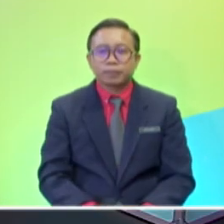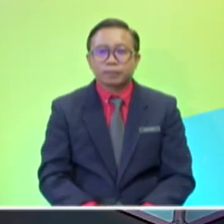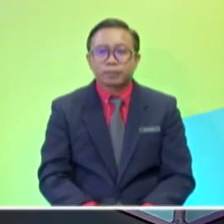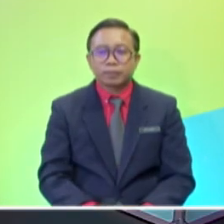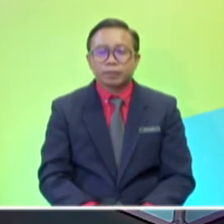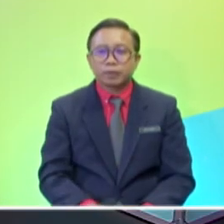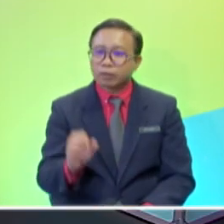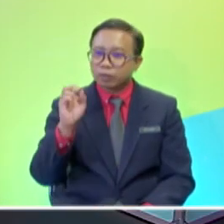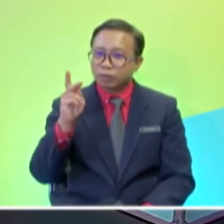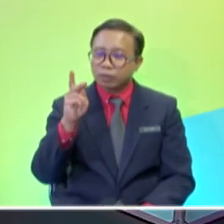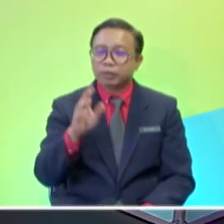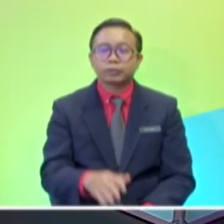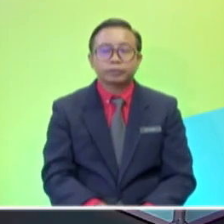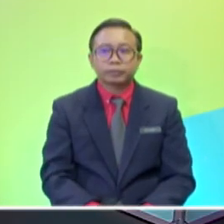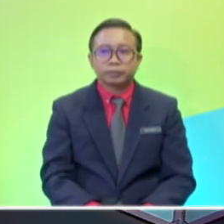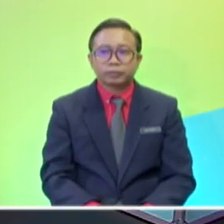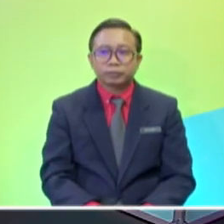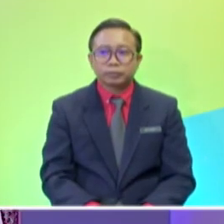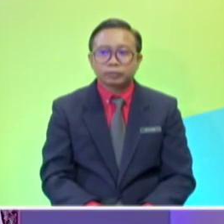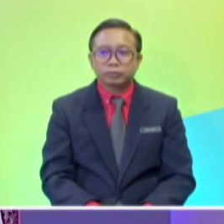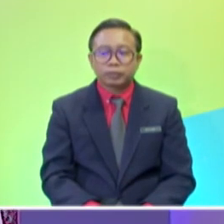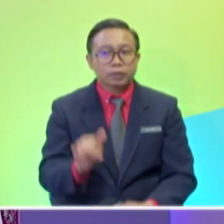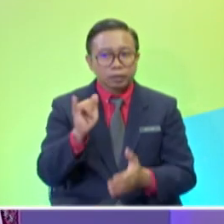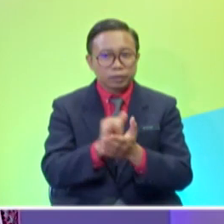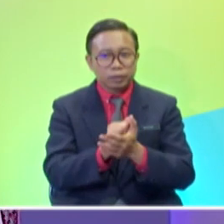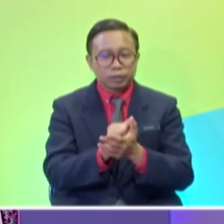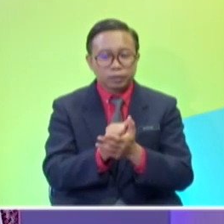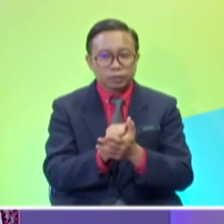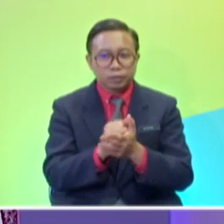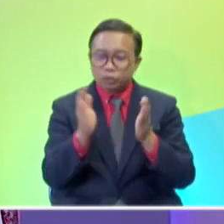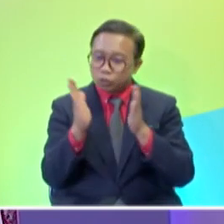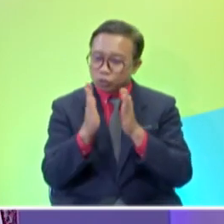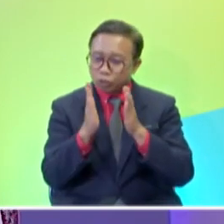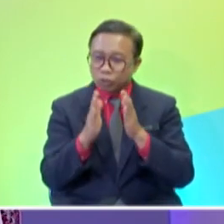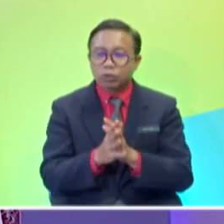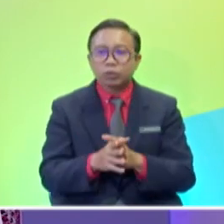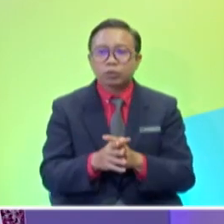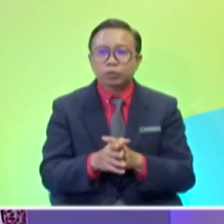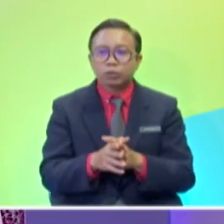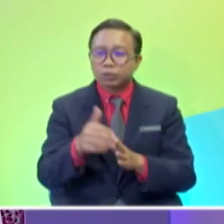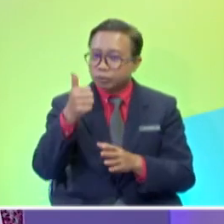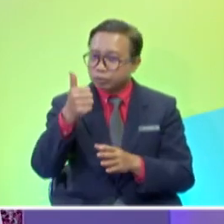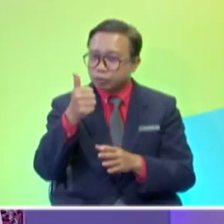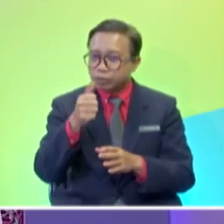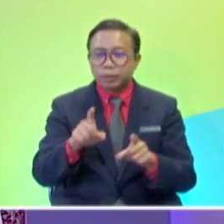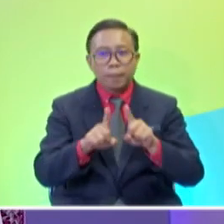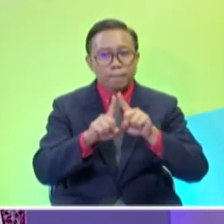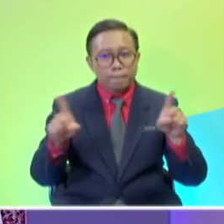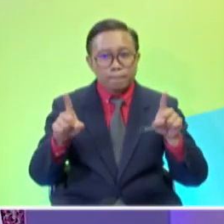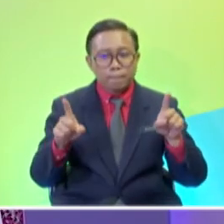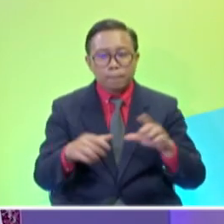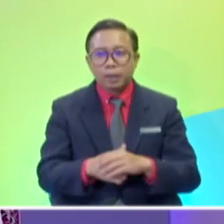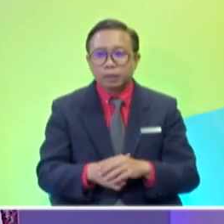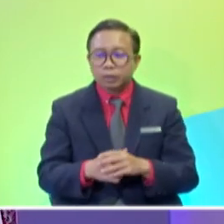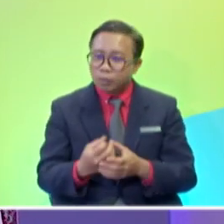All right. All right. Okay, that's quite a short, sweet, but